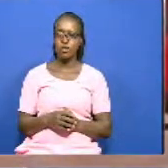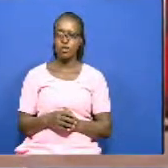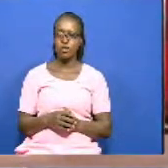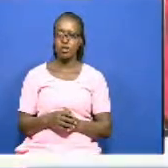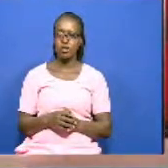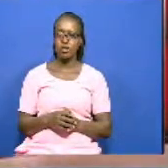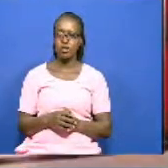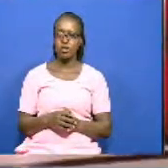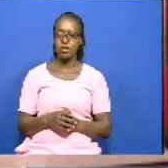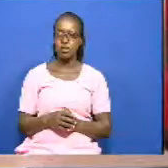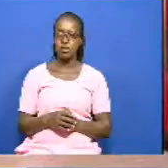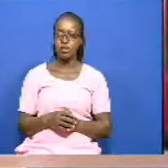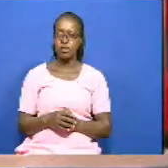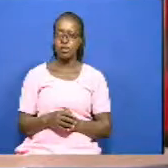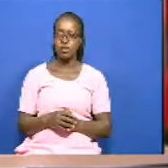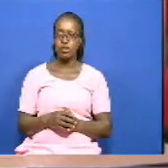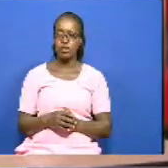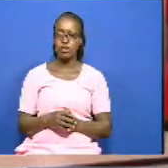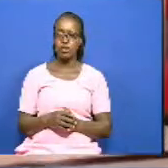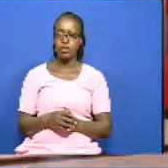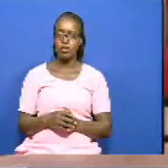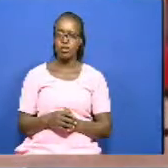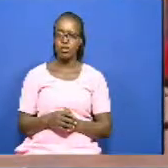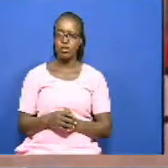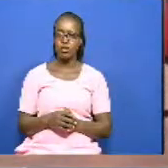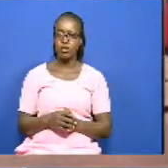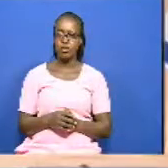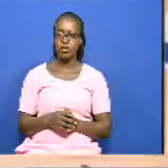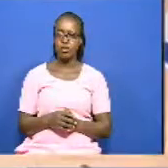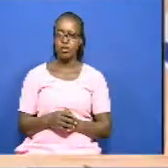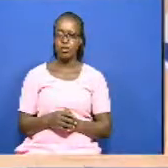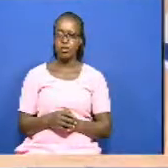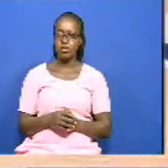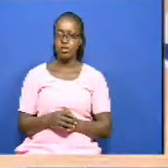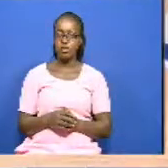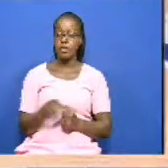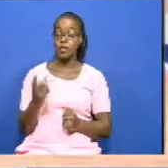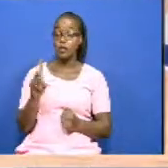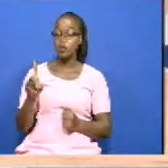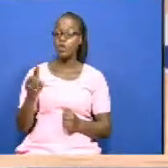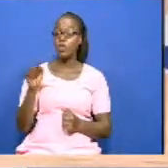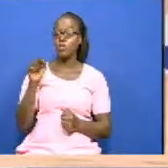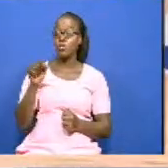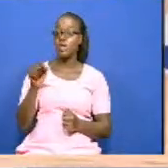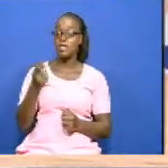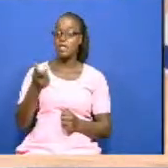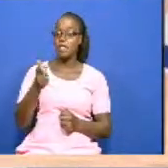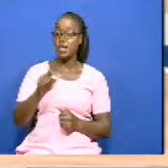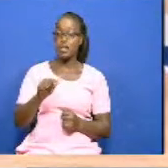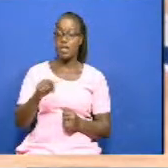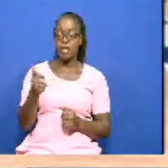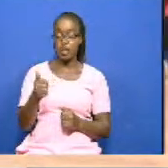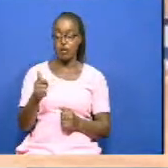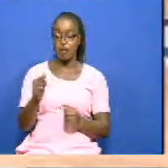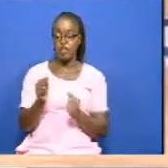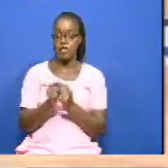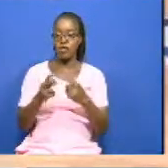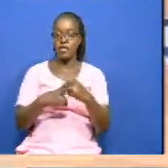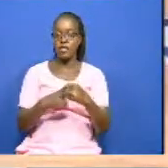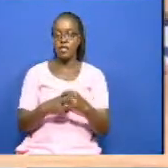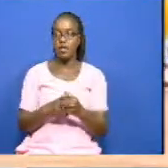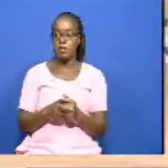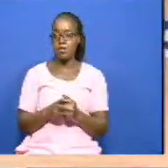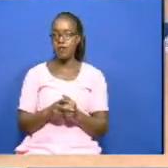so fired up the play. Caldwell Pope. Tyler Hero added 21 points and Duncan Robinson 17. Bam Adebayo returned